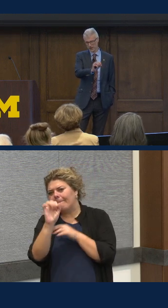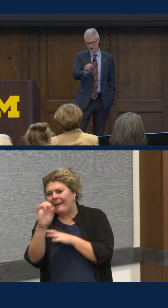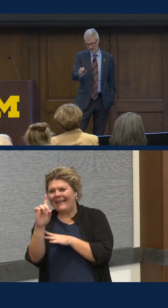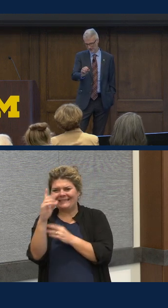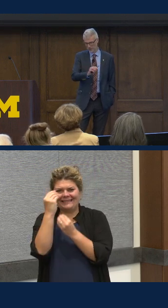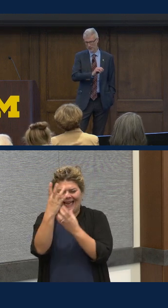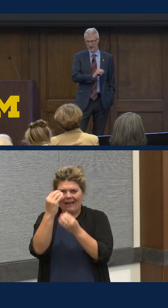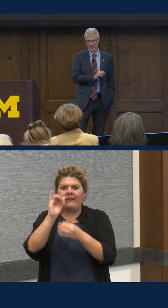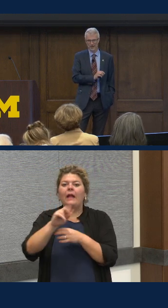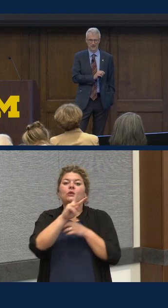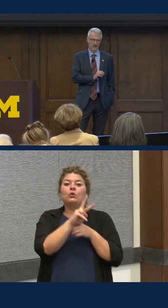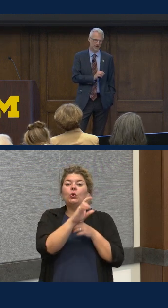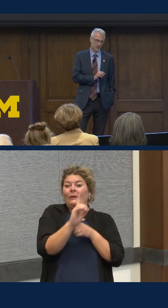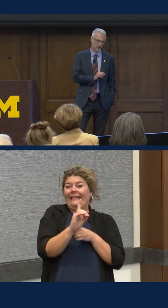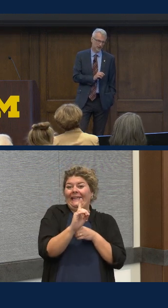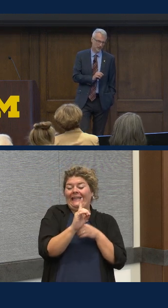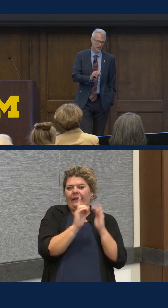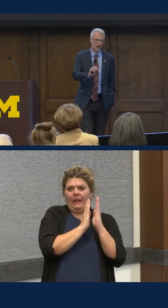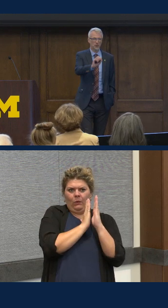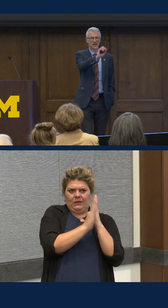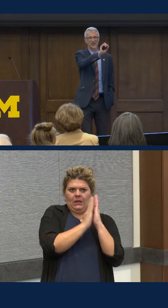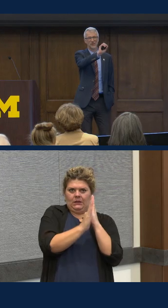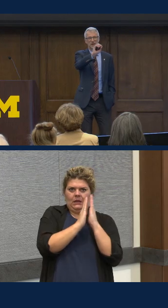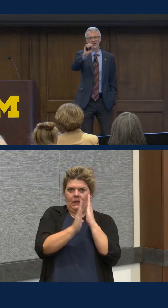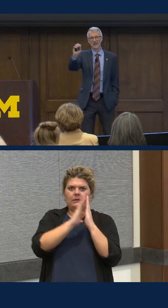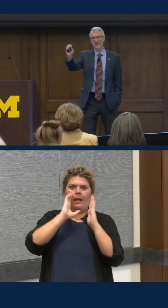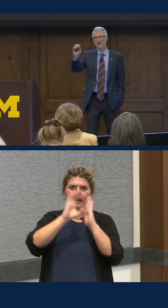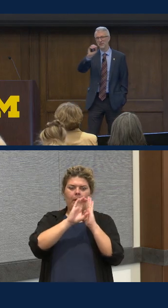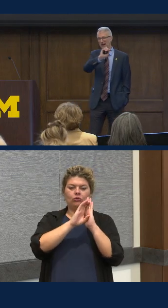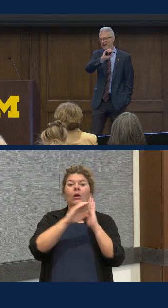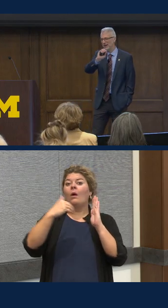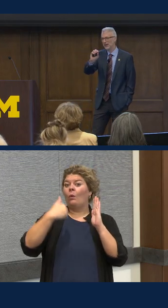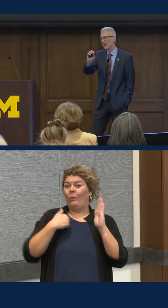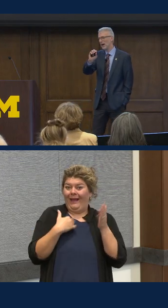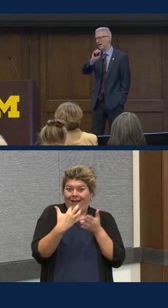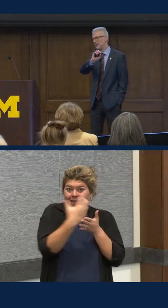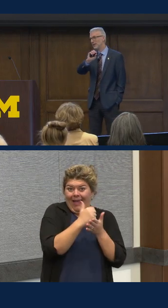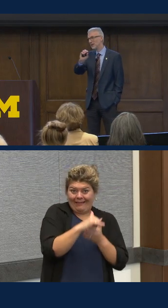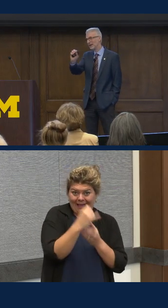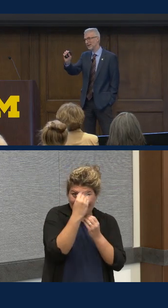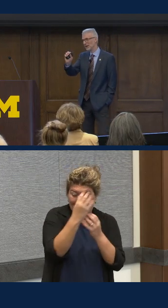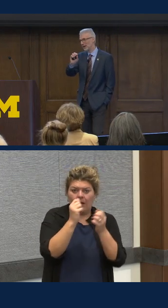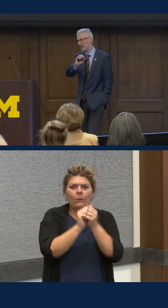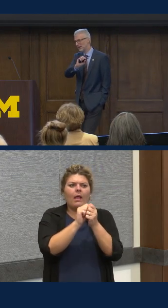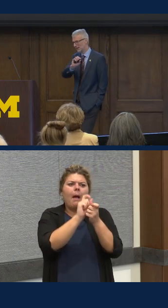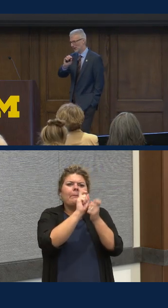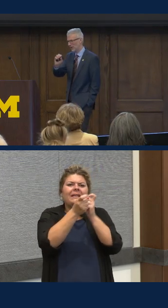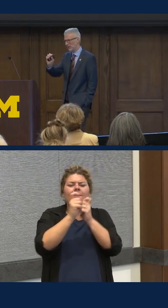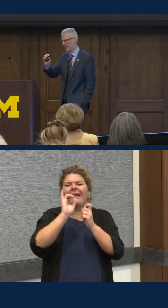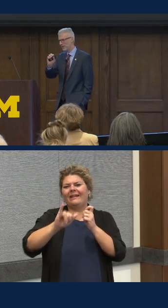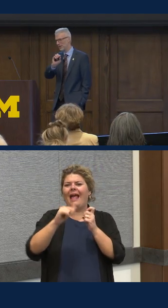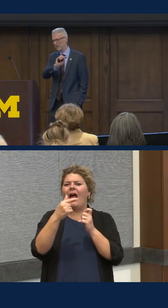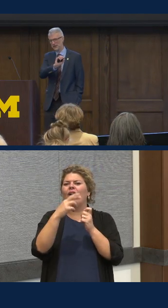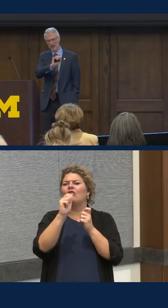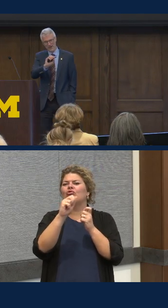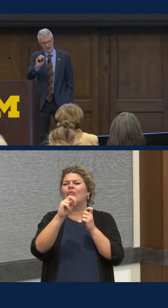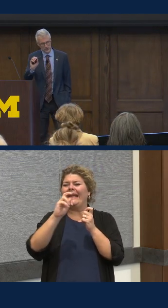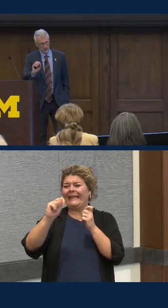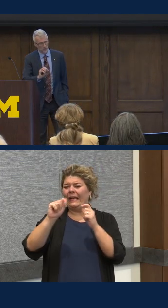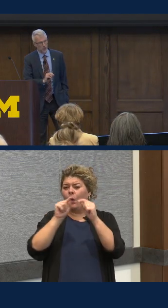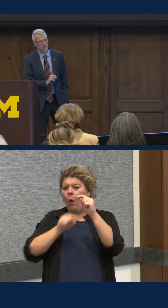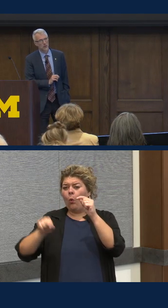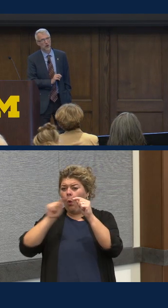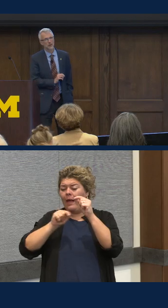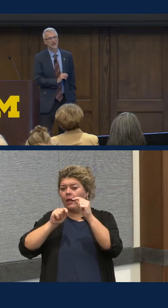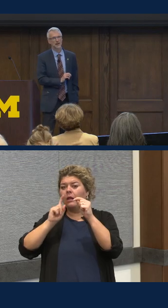two-dimensional Fourier transform of that slice of that image there. We collect it by manipulating the gradient coil waveforms to